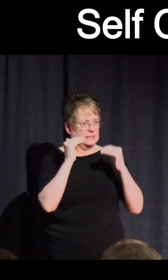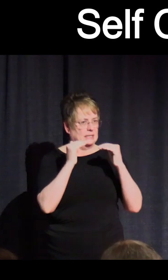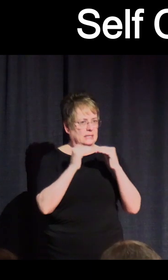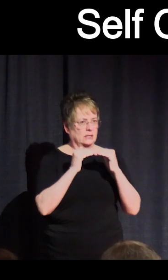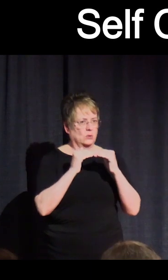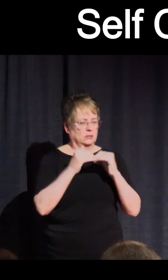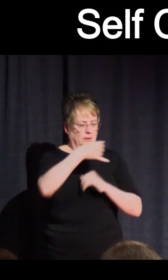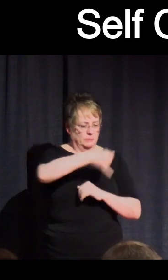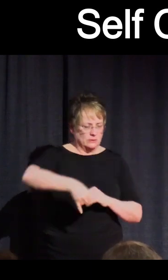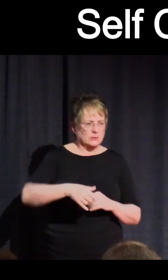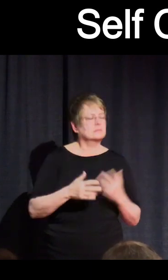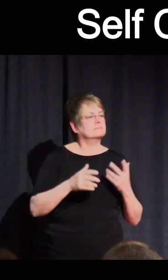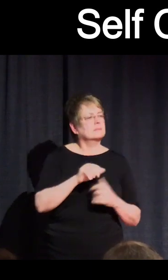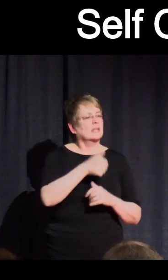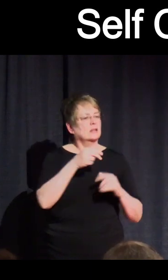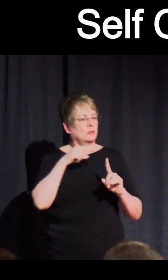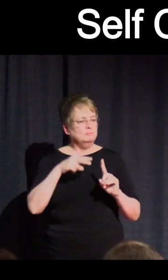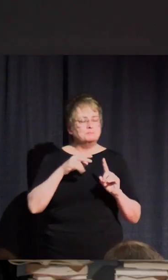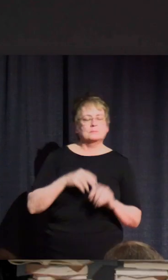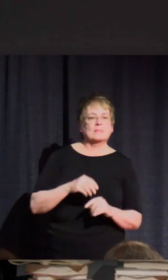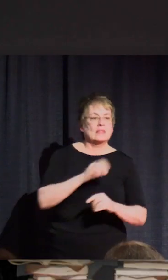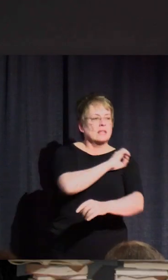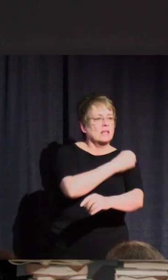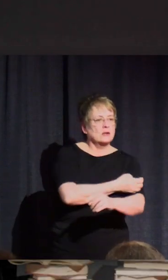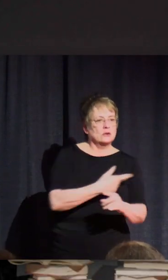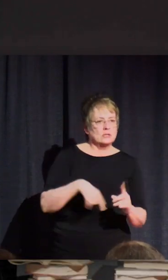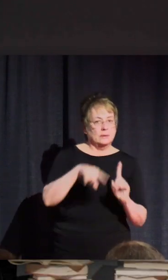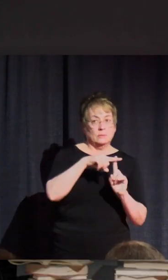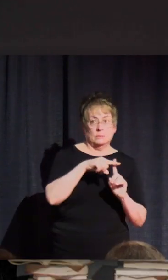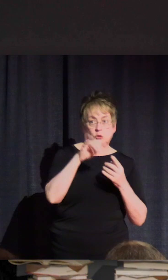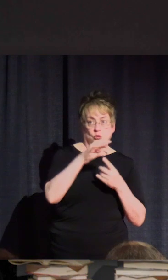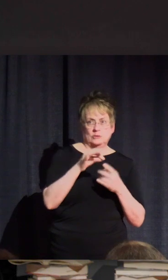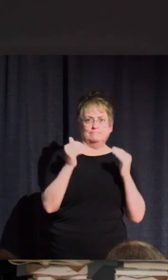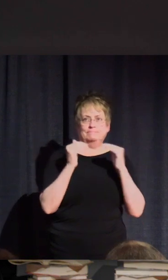this is energy plus choice equals power.